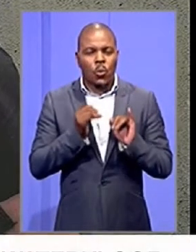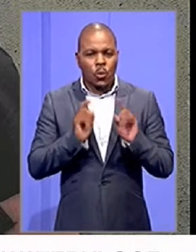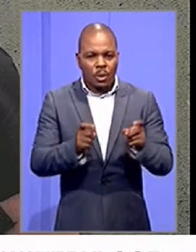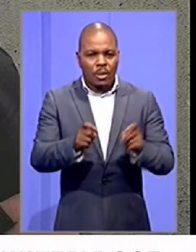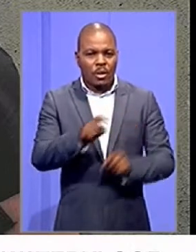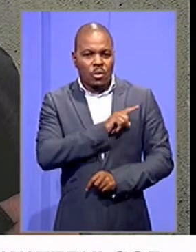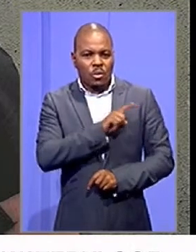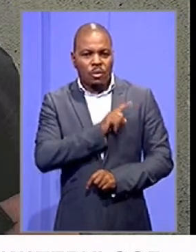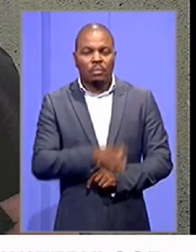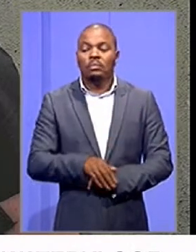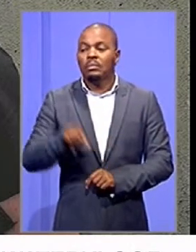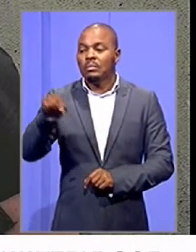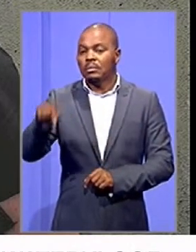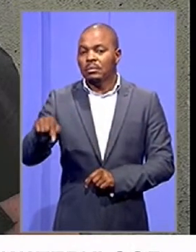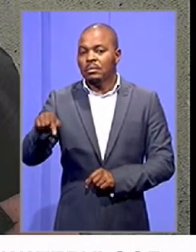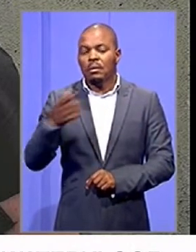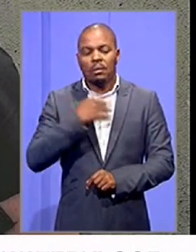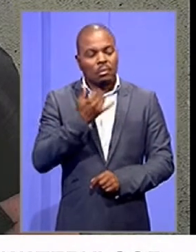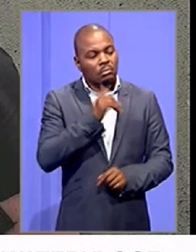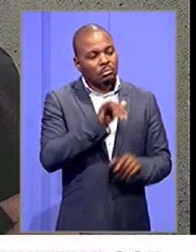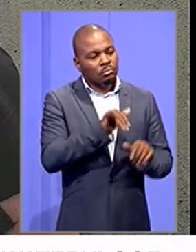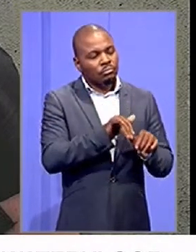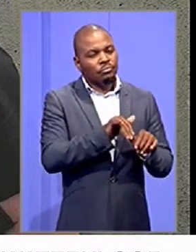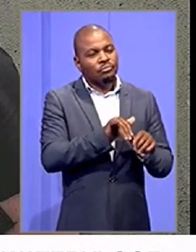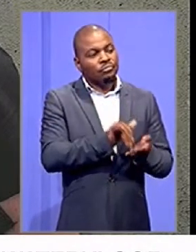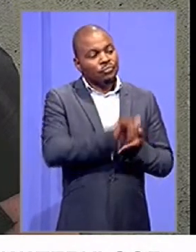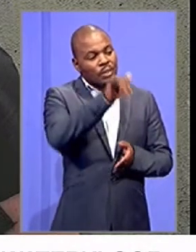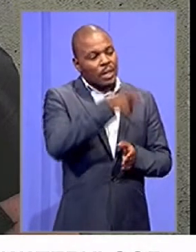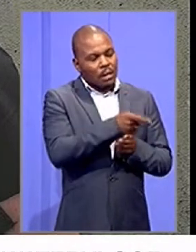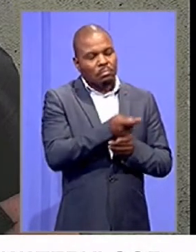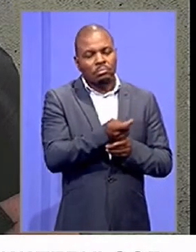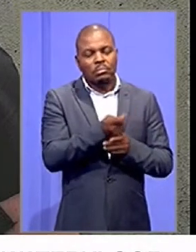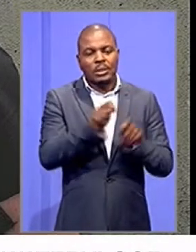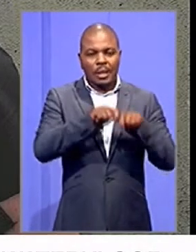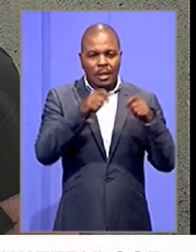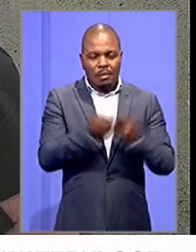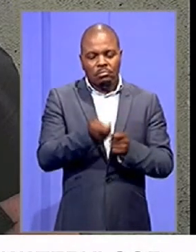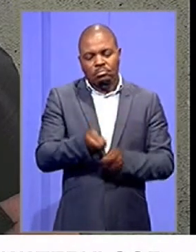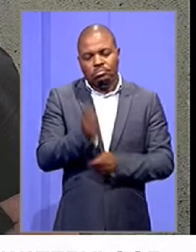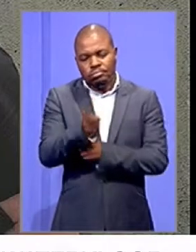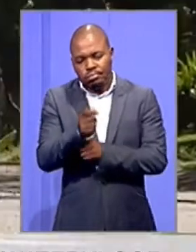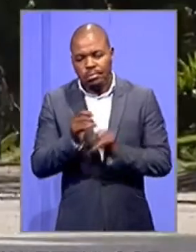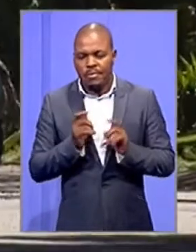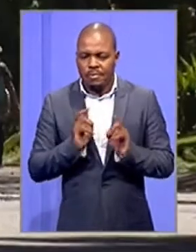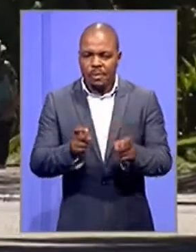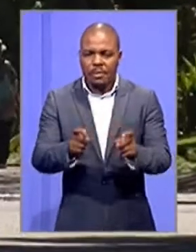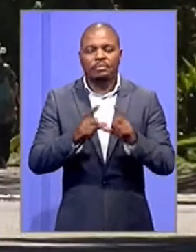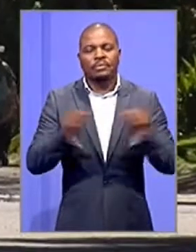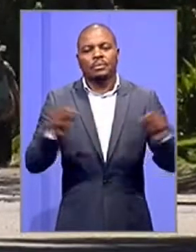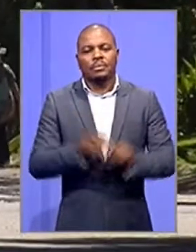by the Air Force's firefighting teams on the base itself.